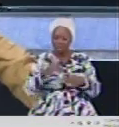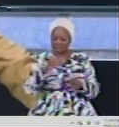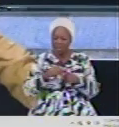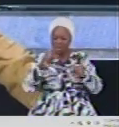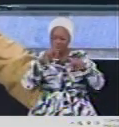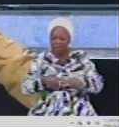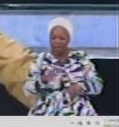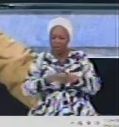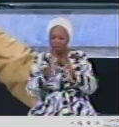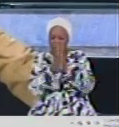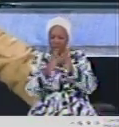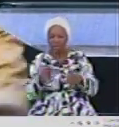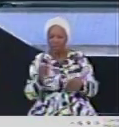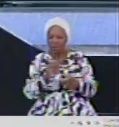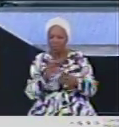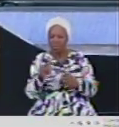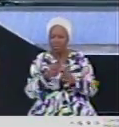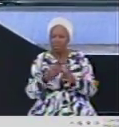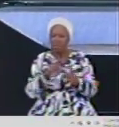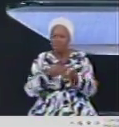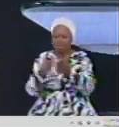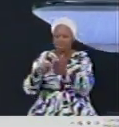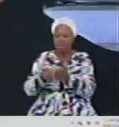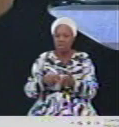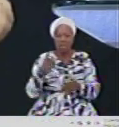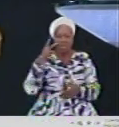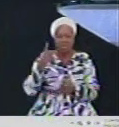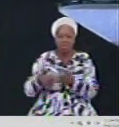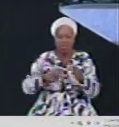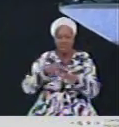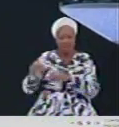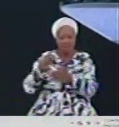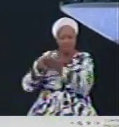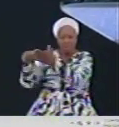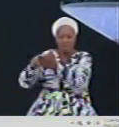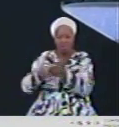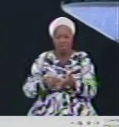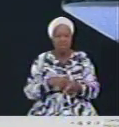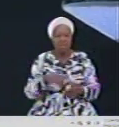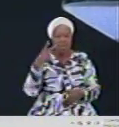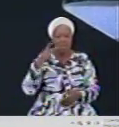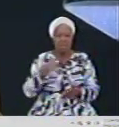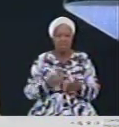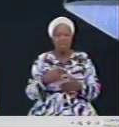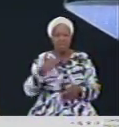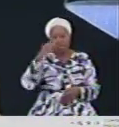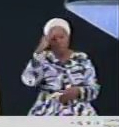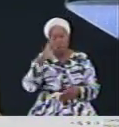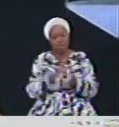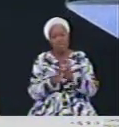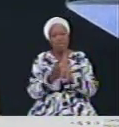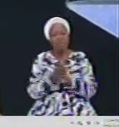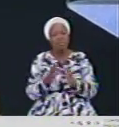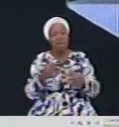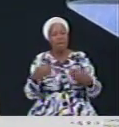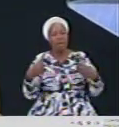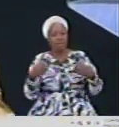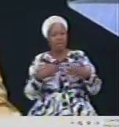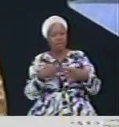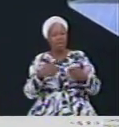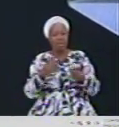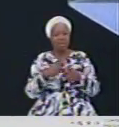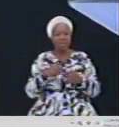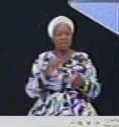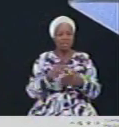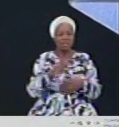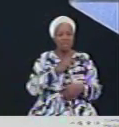on this, on that. See what I did to this, see what I did to that. The man even became afraid, the king of Judah, he